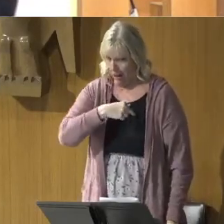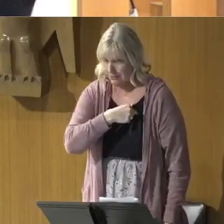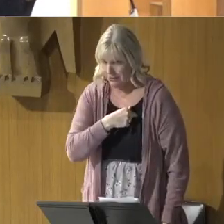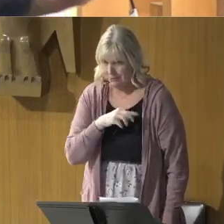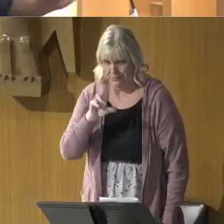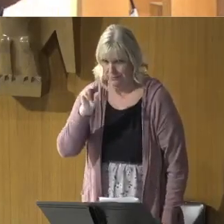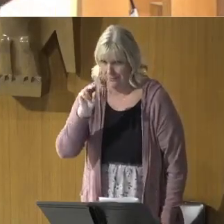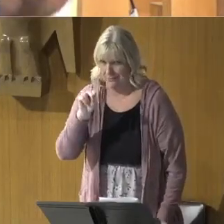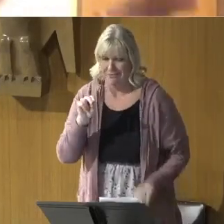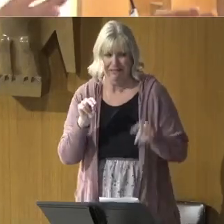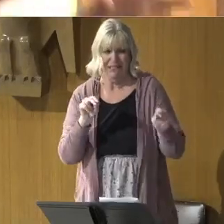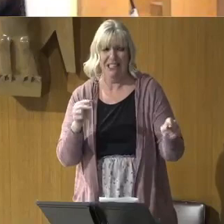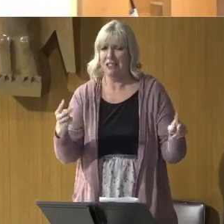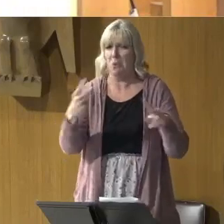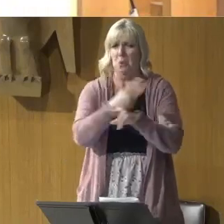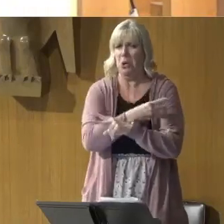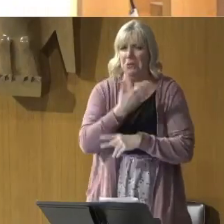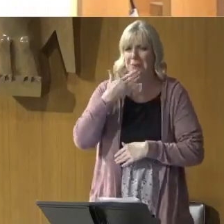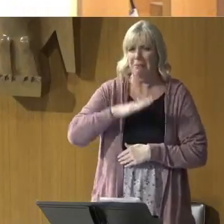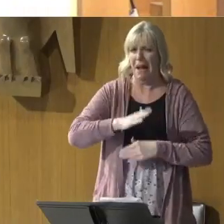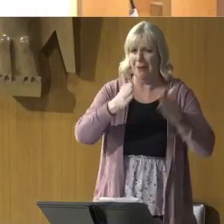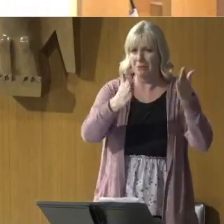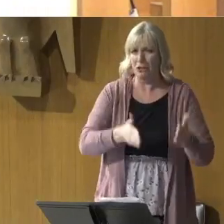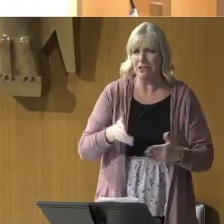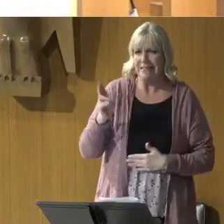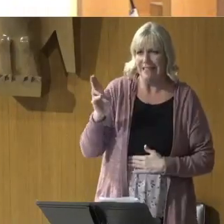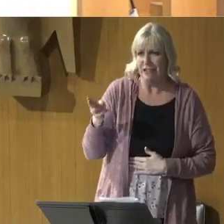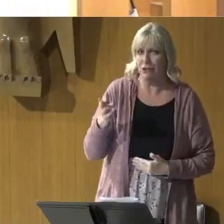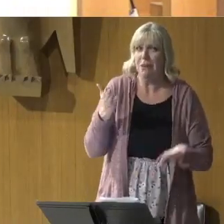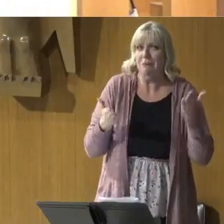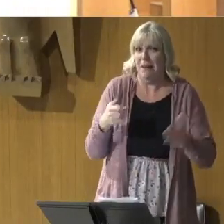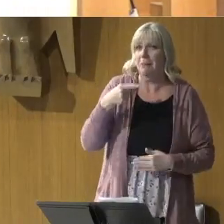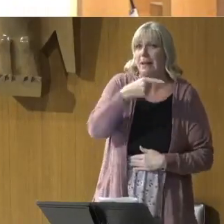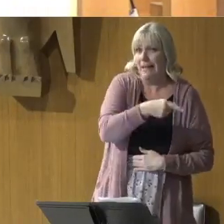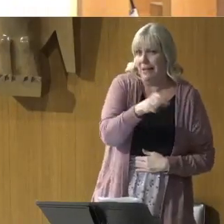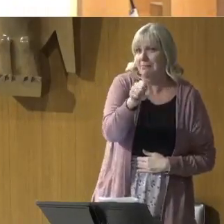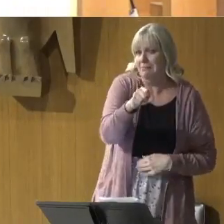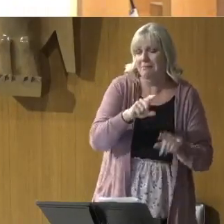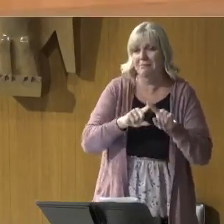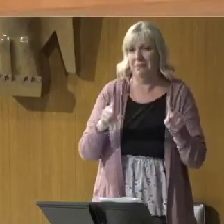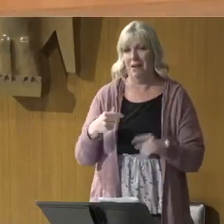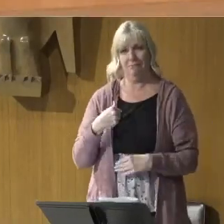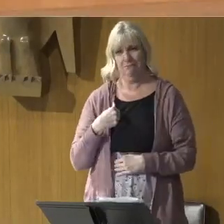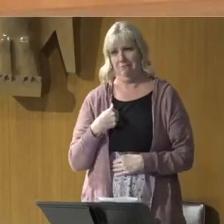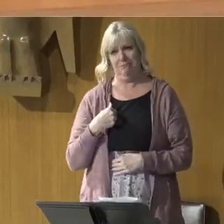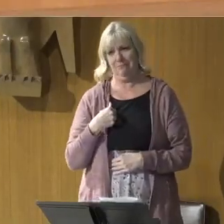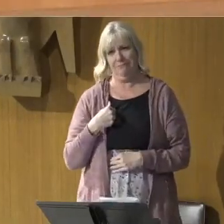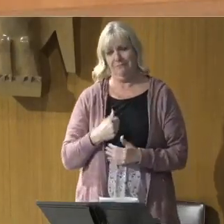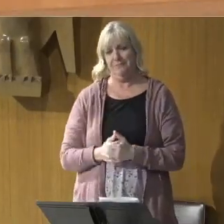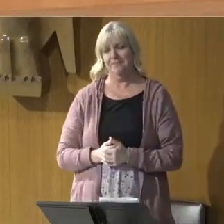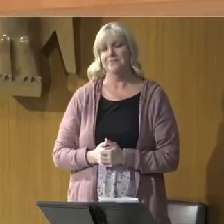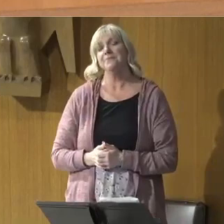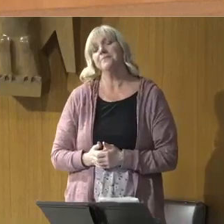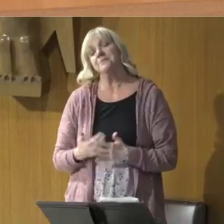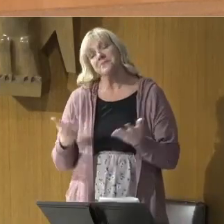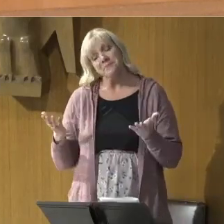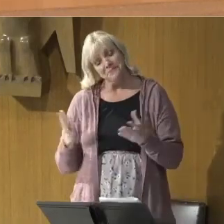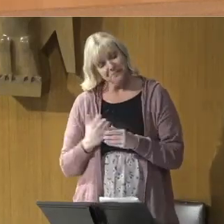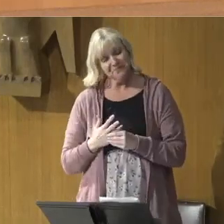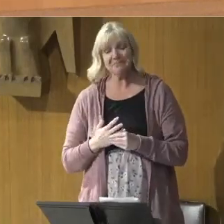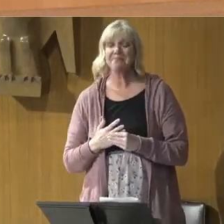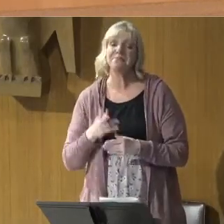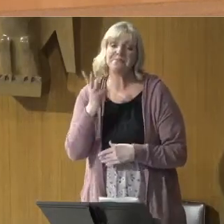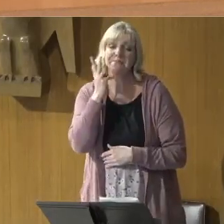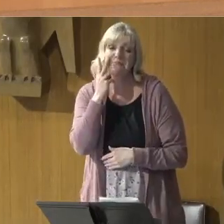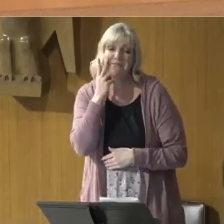The great villain of history, maybe, but certainly not us. Well, to help disabuse us of the notion that